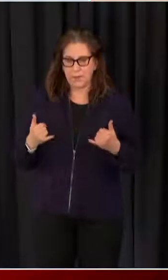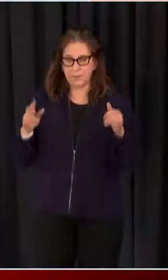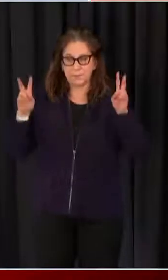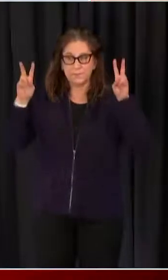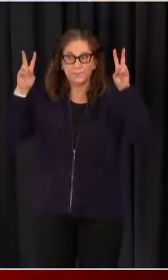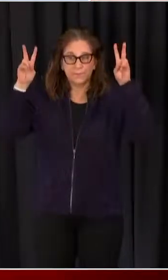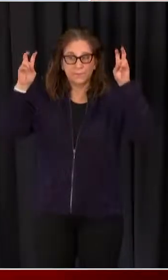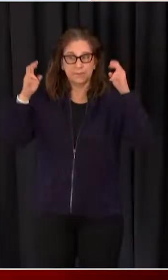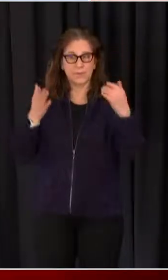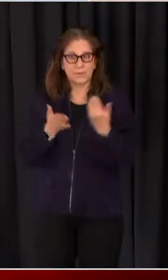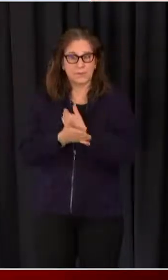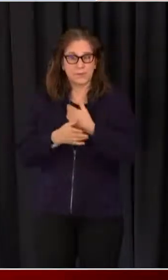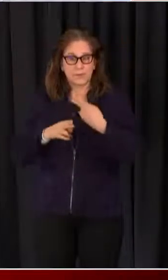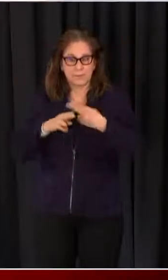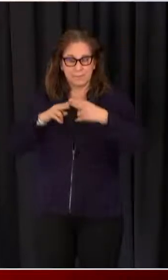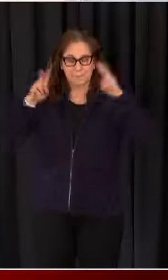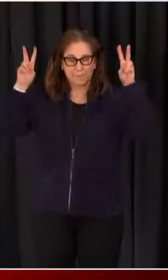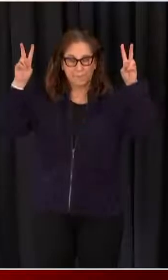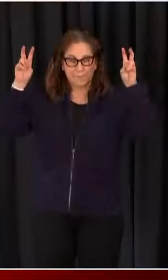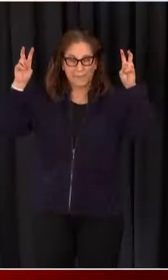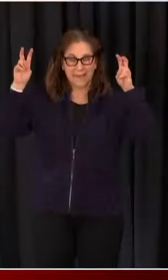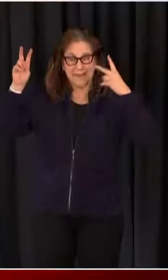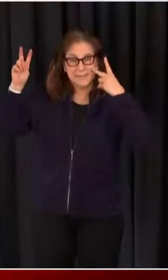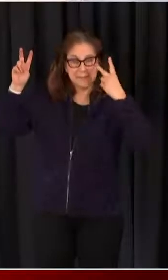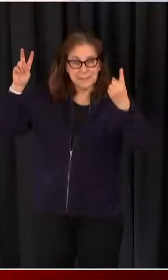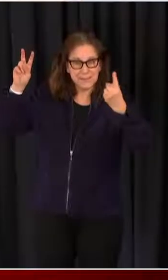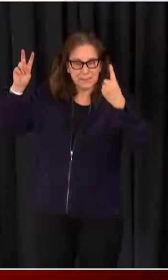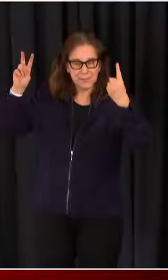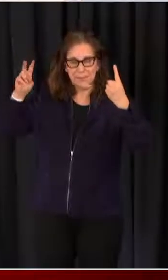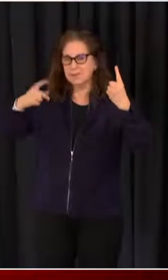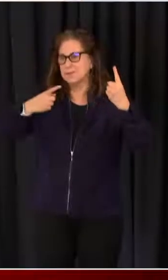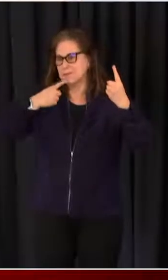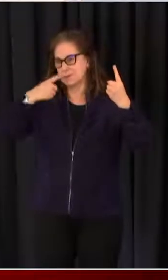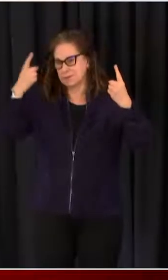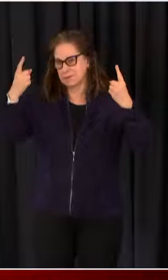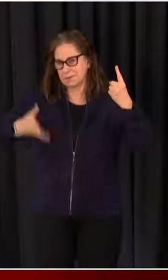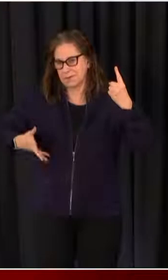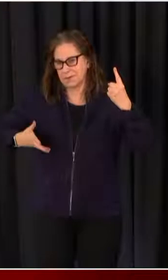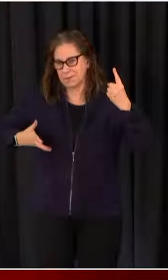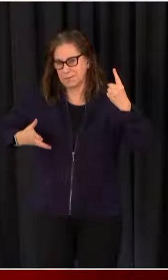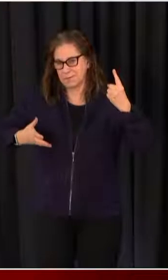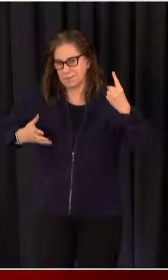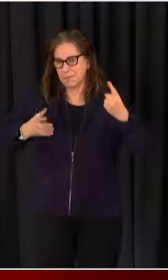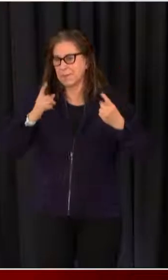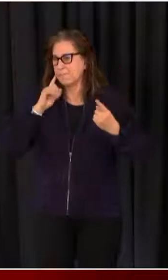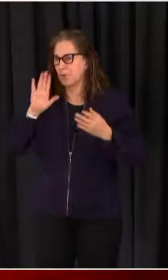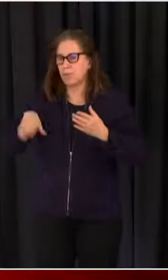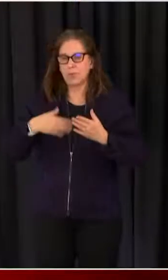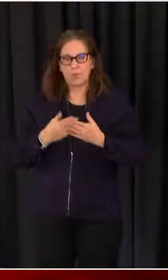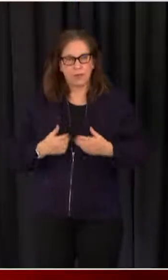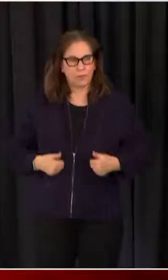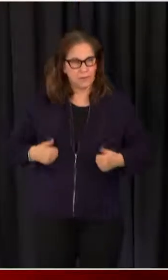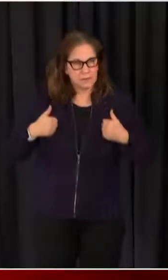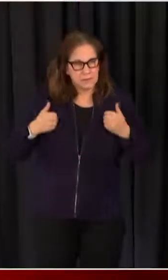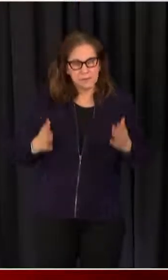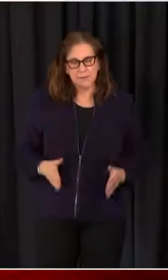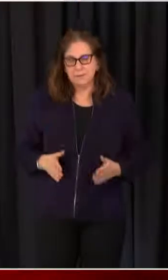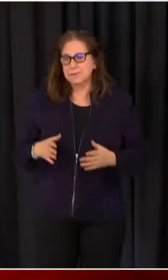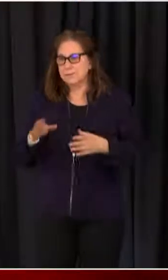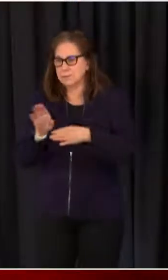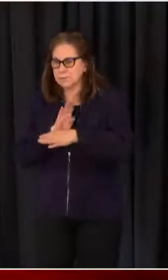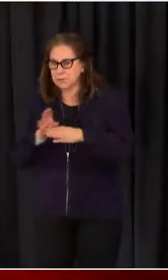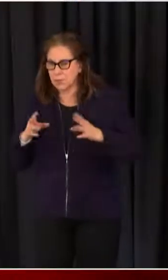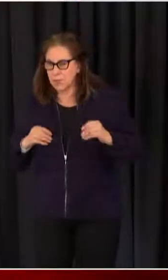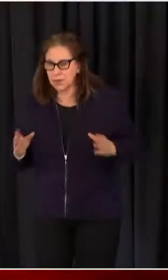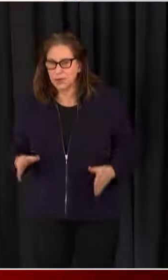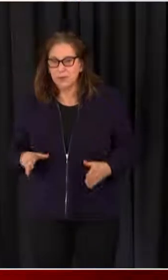Something campaign. So we want to make sure that residents and businesses make sure that they do perpetuate that message. They